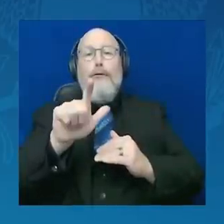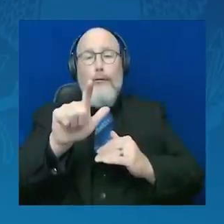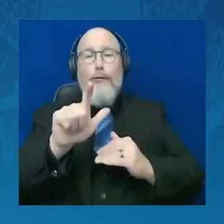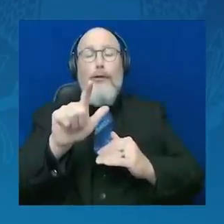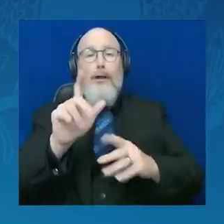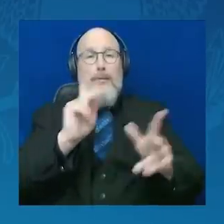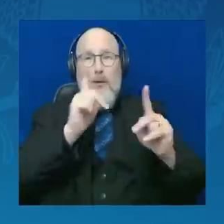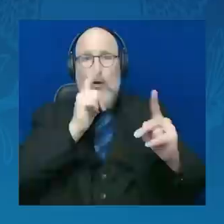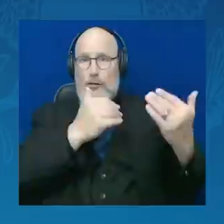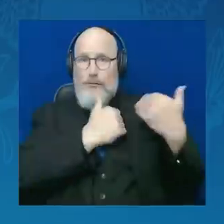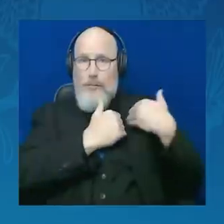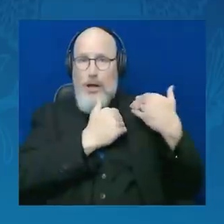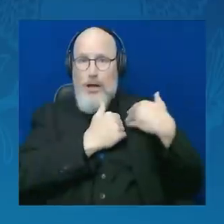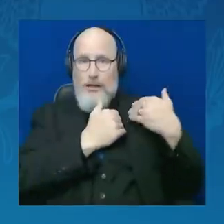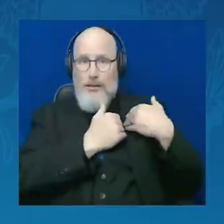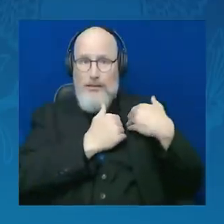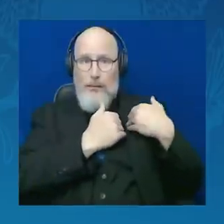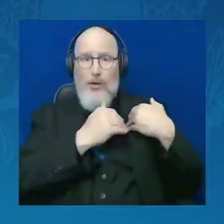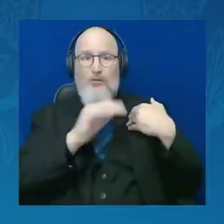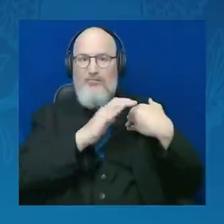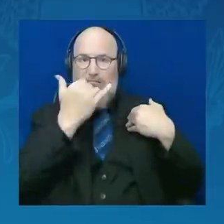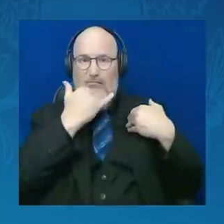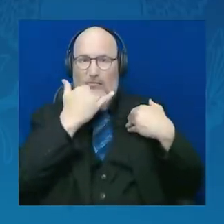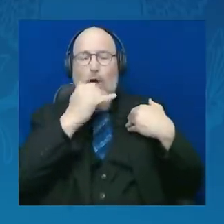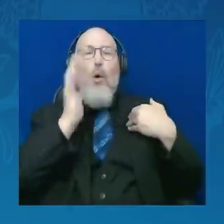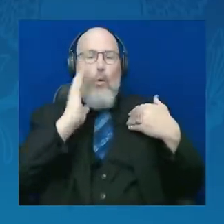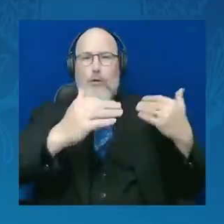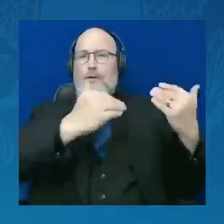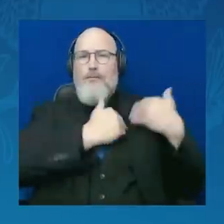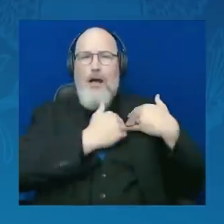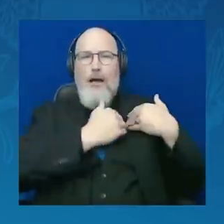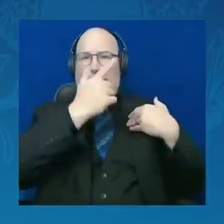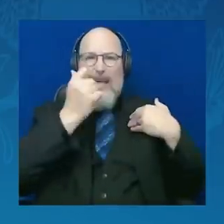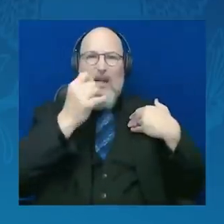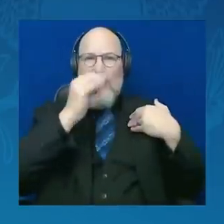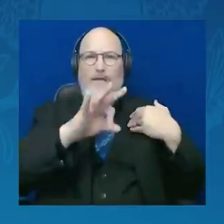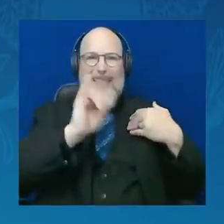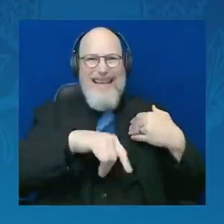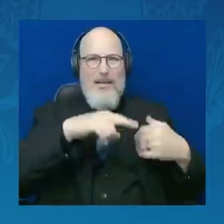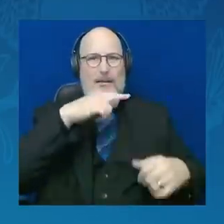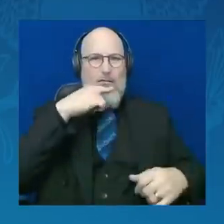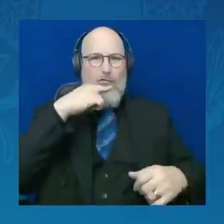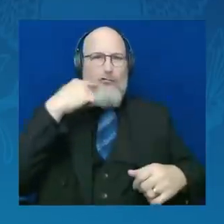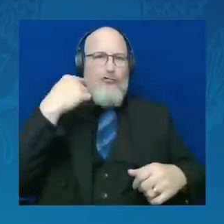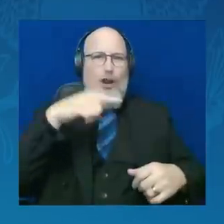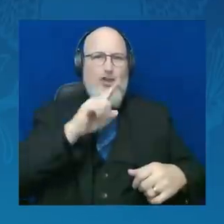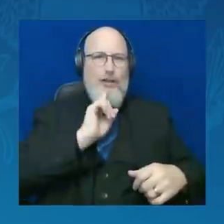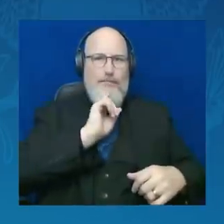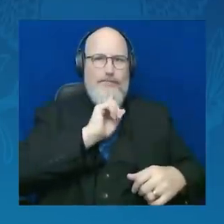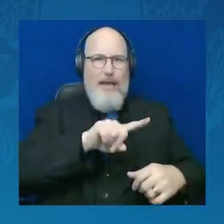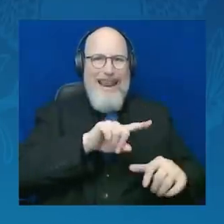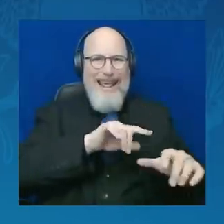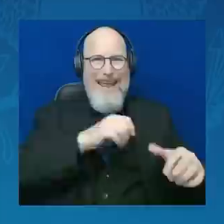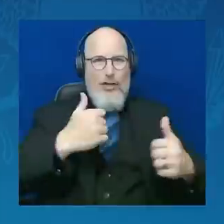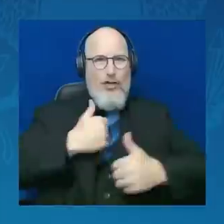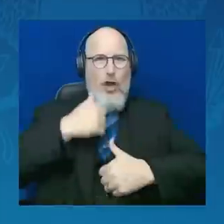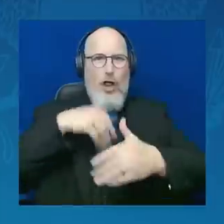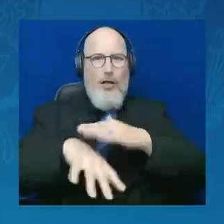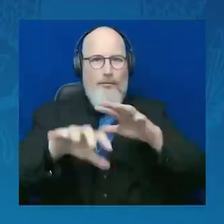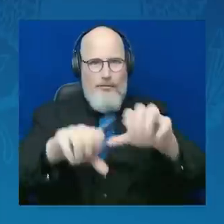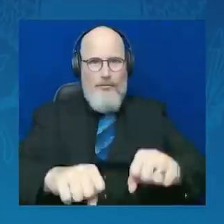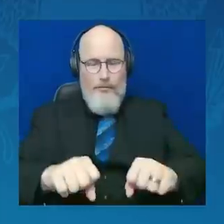Ukraine right now as a result of this bandit Russian assault. And the final question will be from Asma Khalid of NPR.